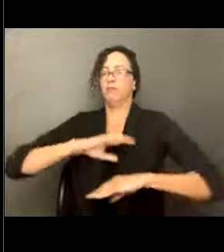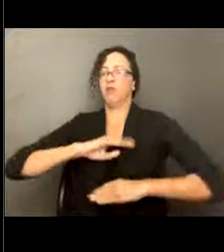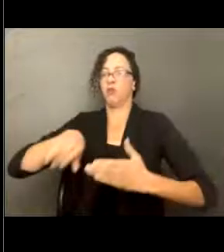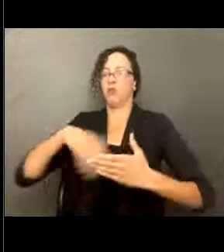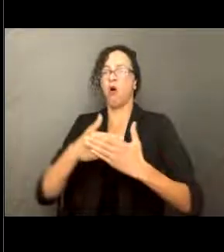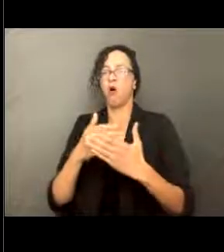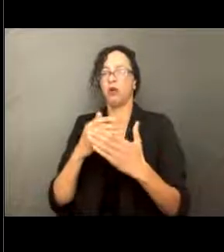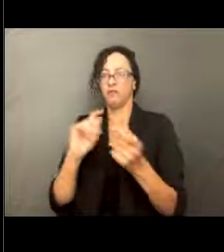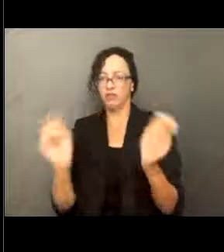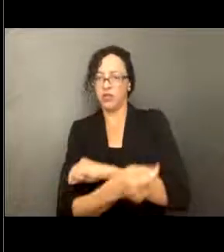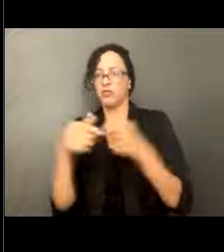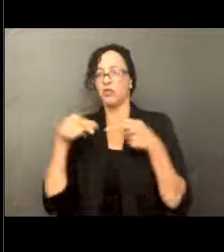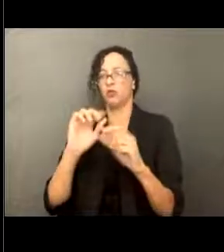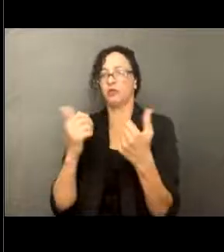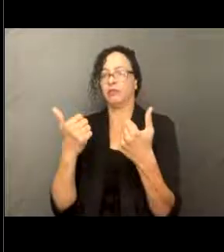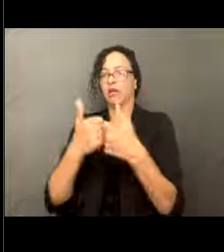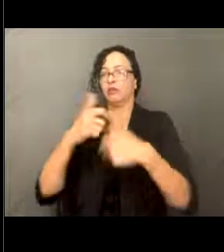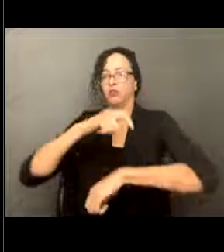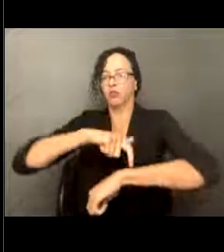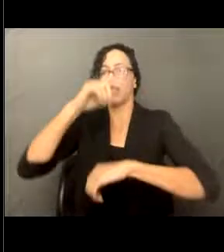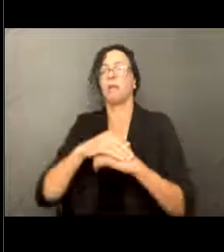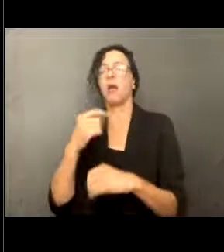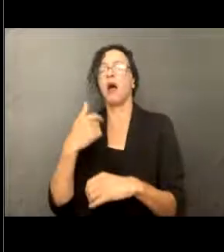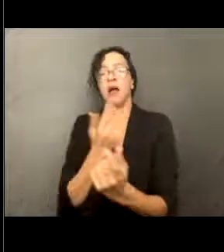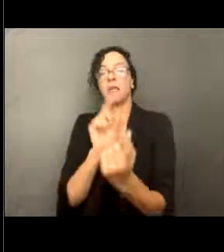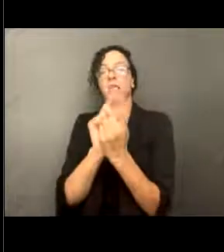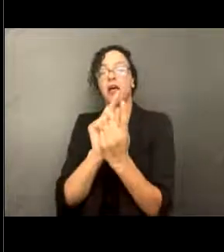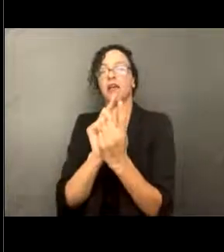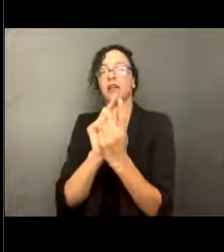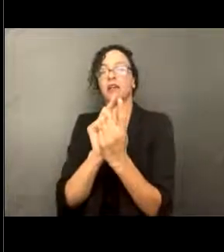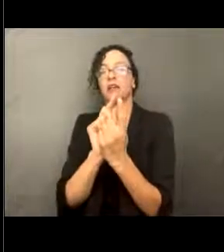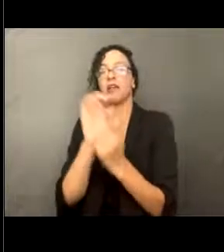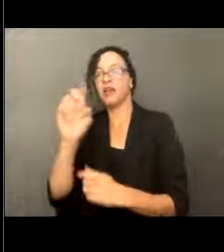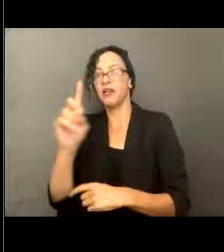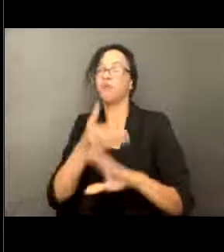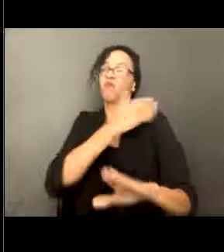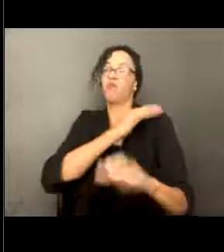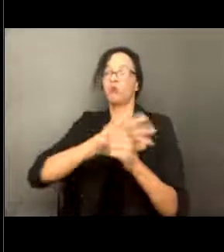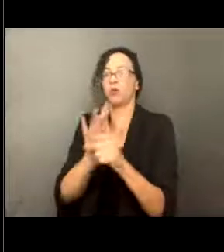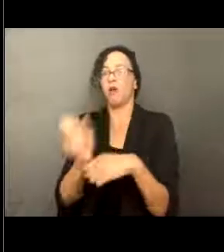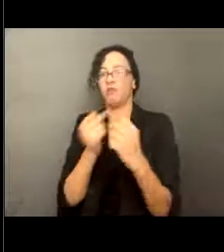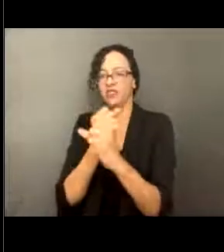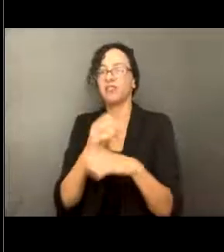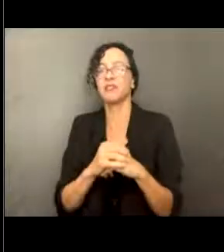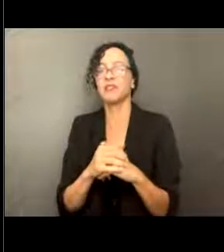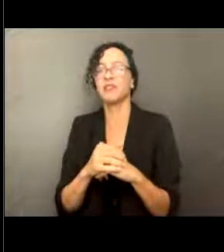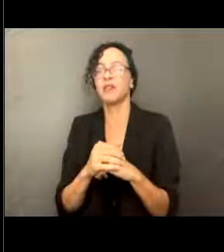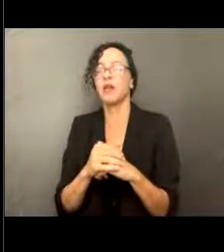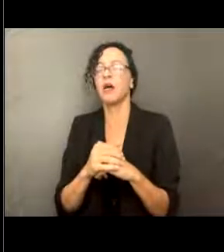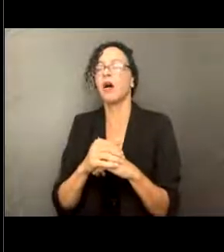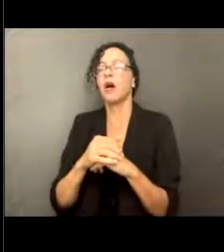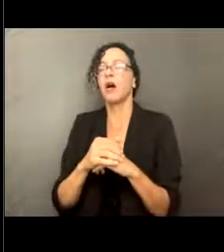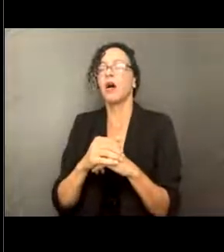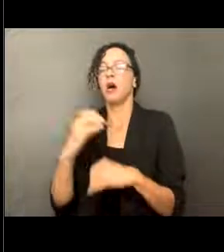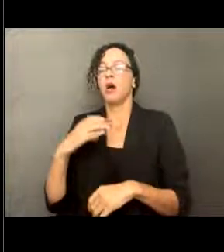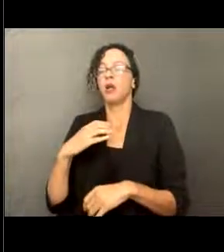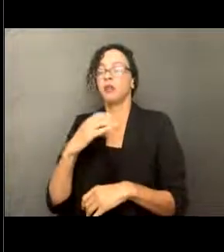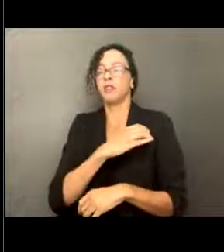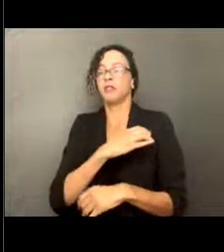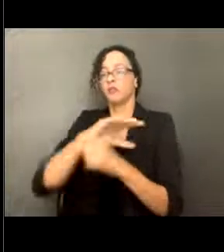COVID years, thanks to Ed. As a COVID commissioner, Commissioner Falcone, right? That's how we met, all